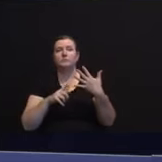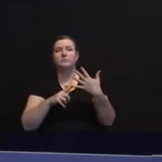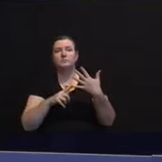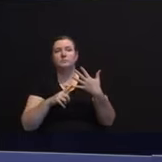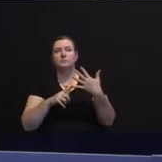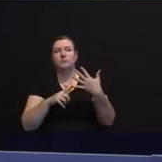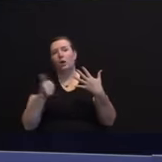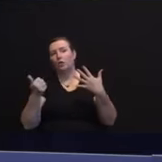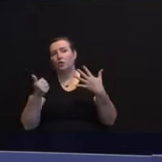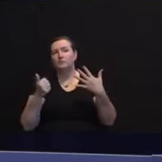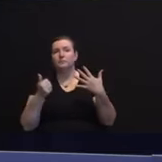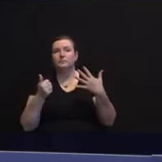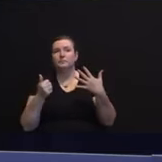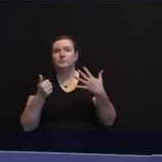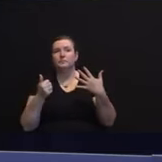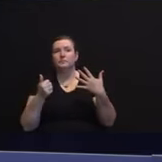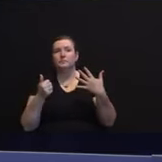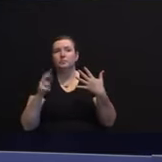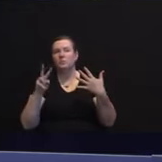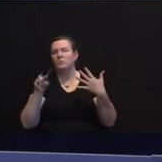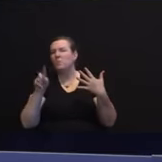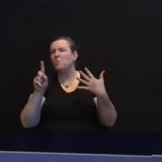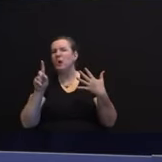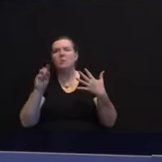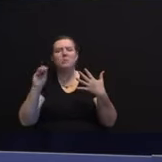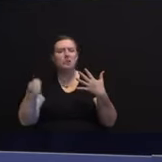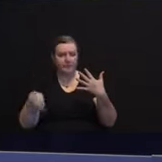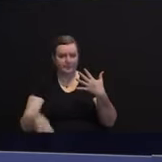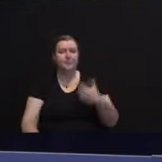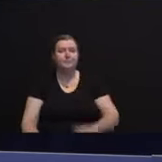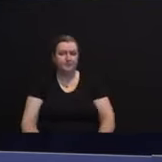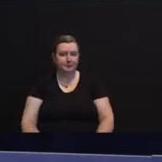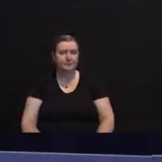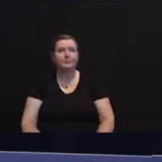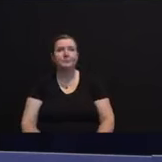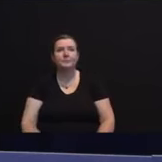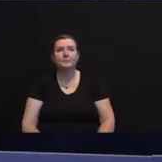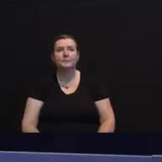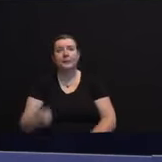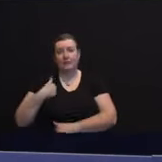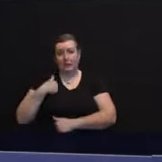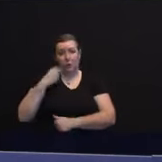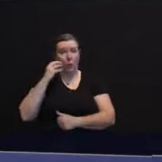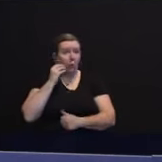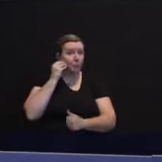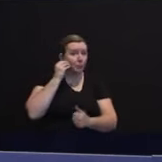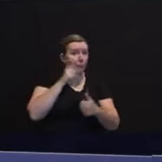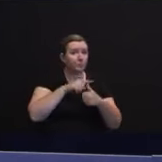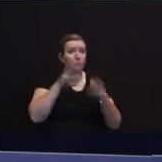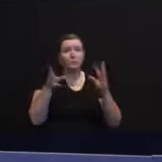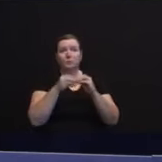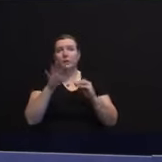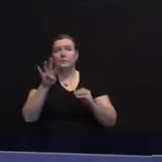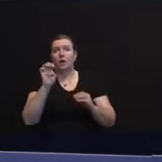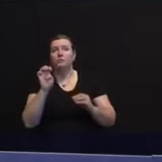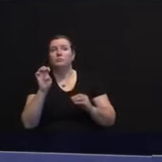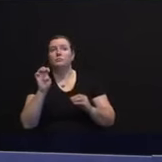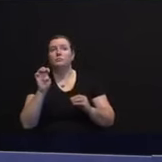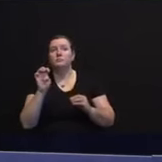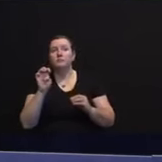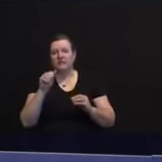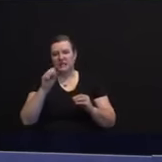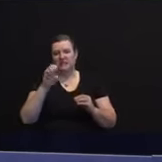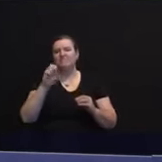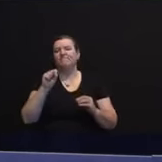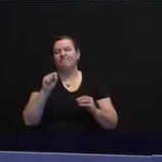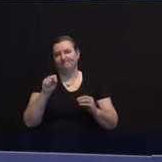At the state's veterans' homes, cumulatively, there are a total of 400 cases and 146 deaths. And at our